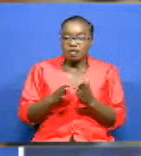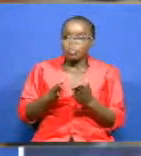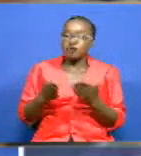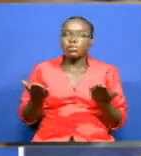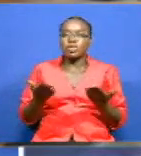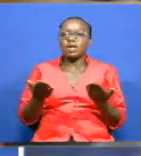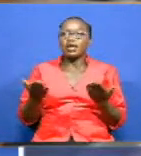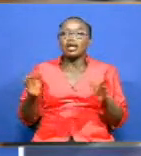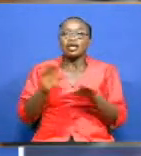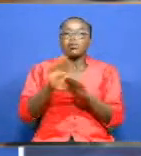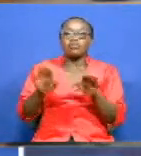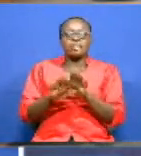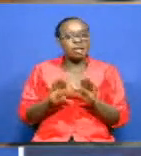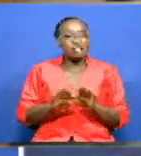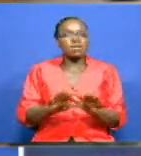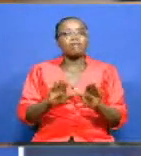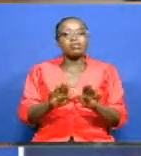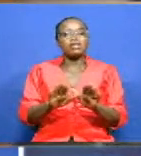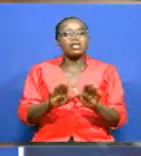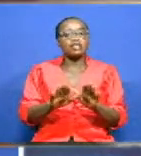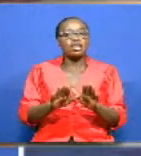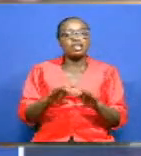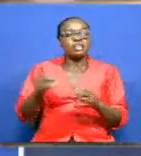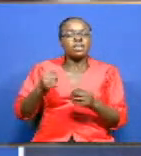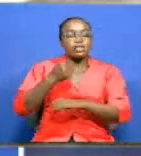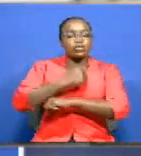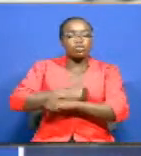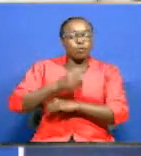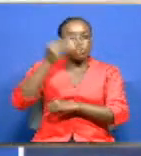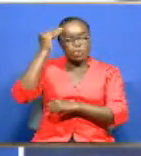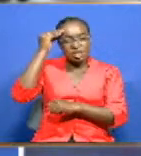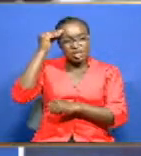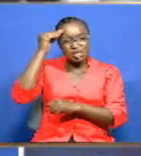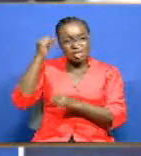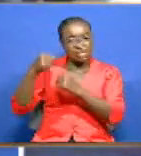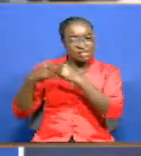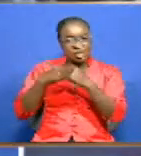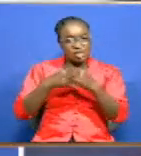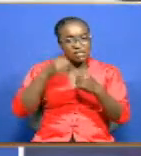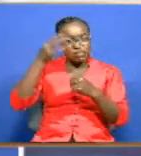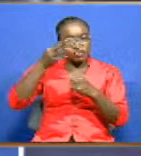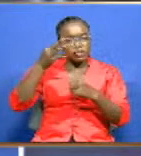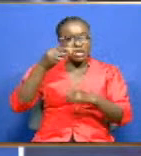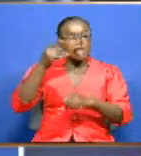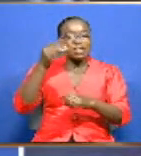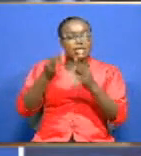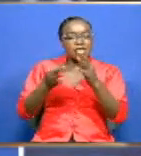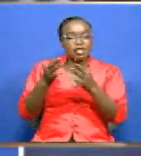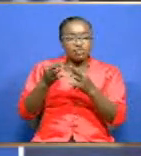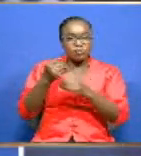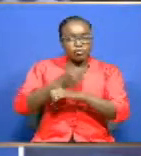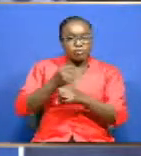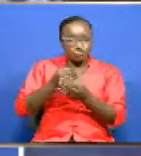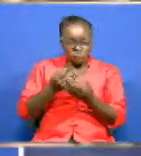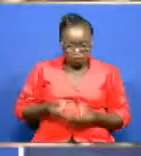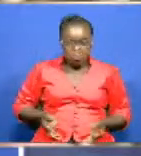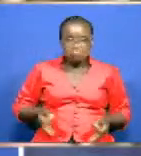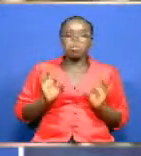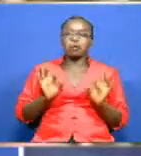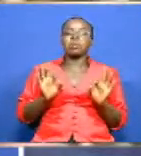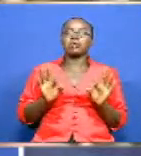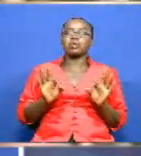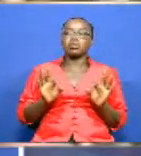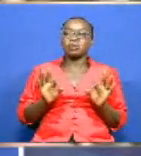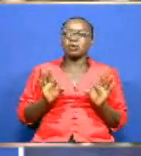where everything has been left at the whims of the school heads, will present a challenge when schools run out of funds for their operations.